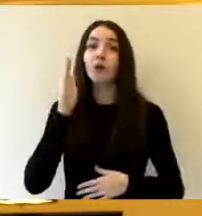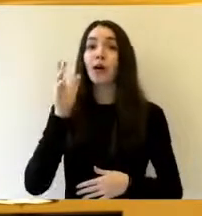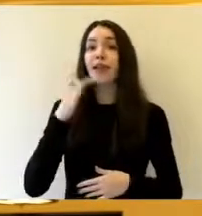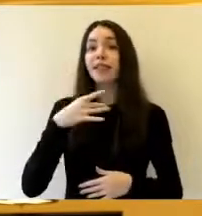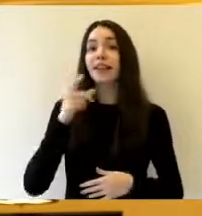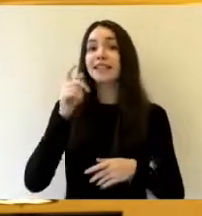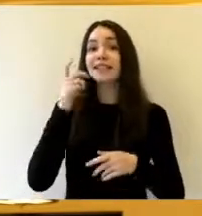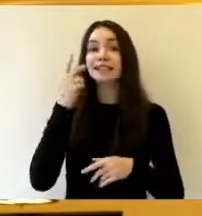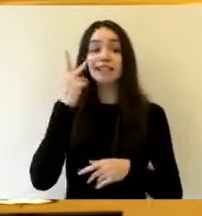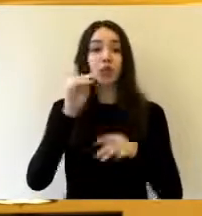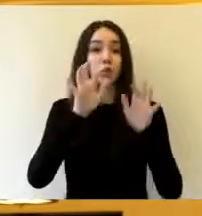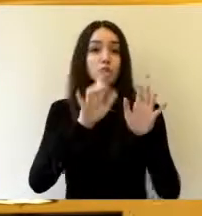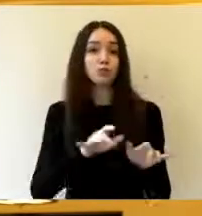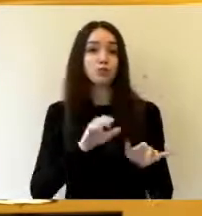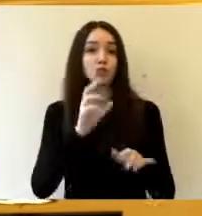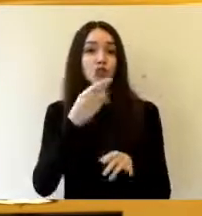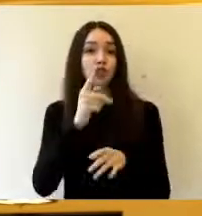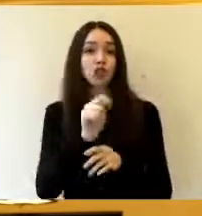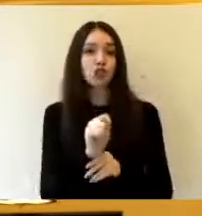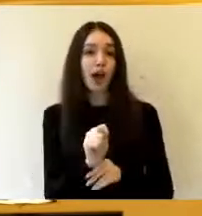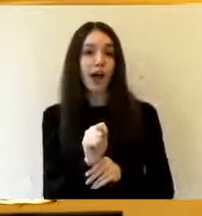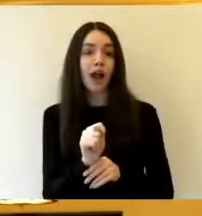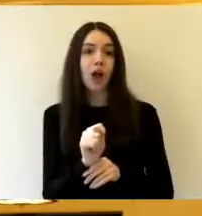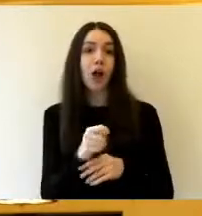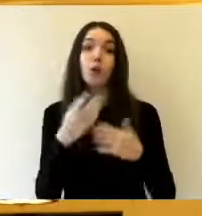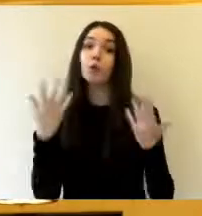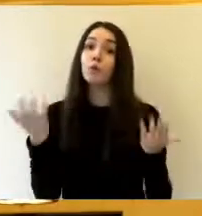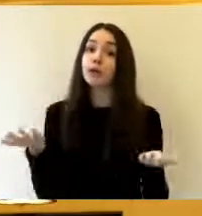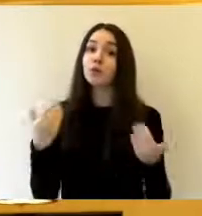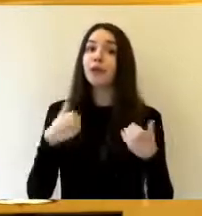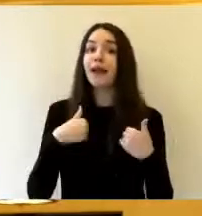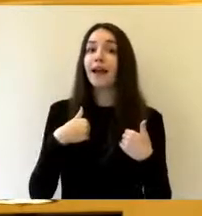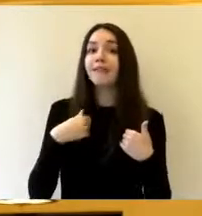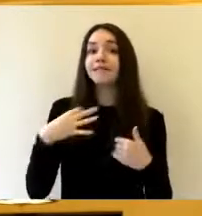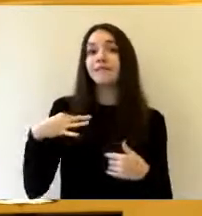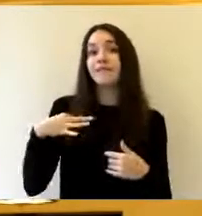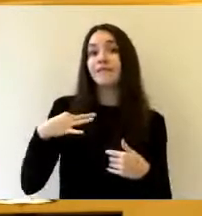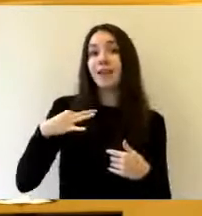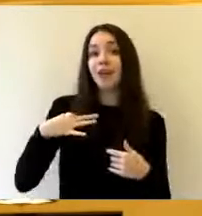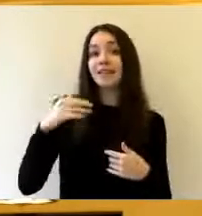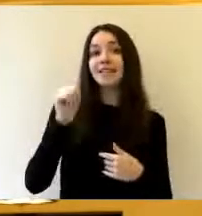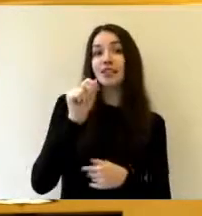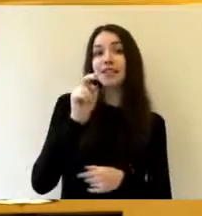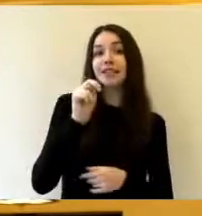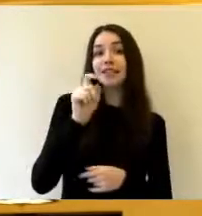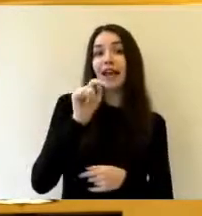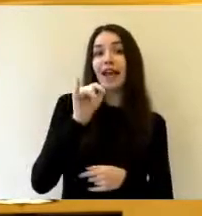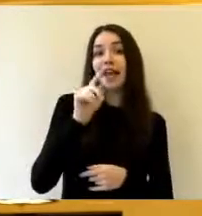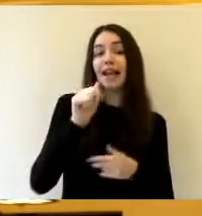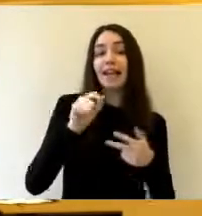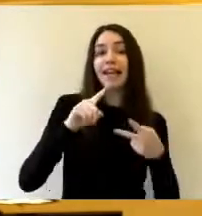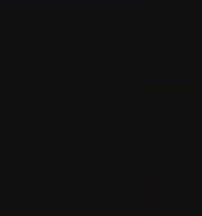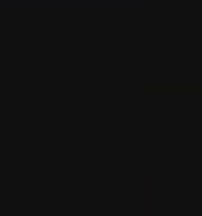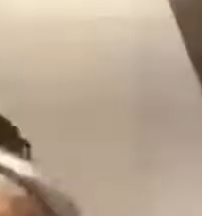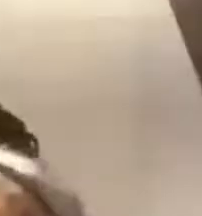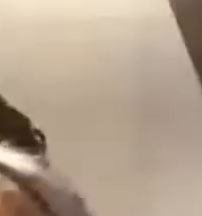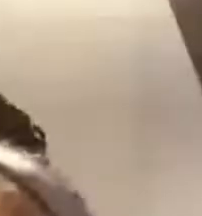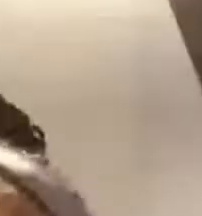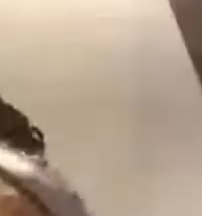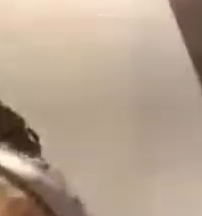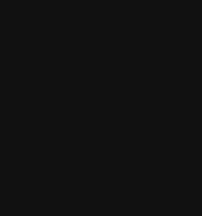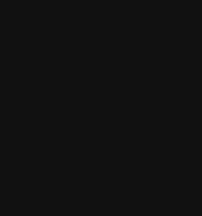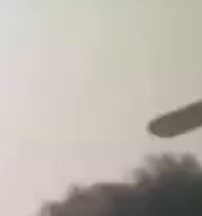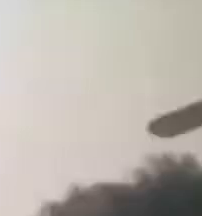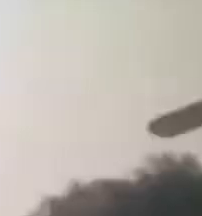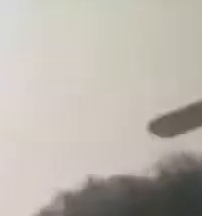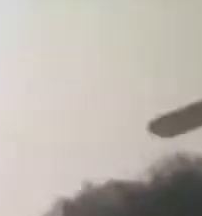speaking of the chat, we have our lovely Creative Mornings volunteers, Anita and Arlene, joining us to engage with you